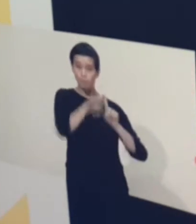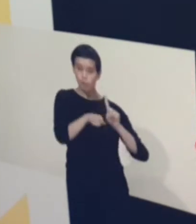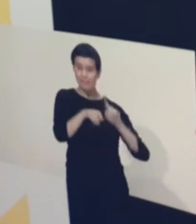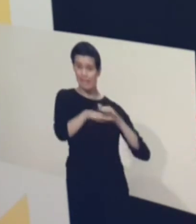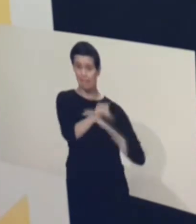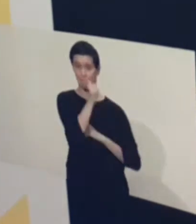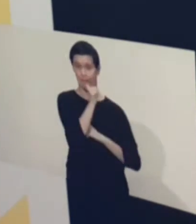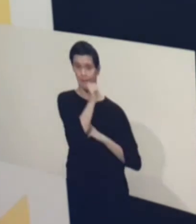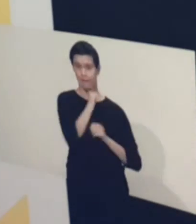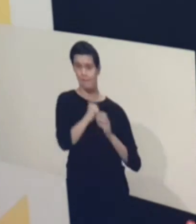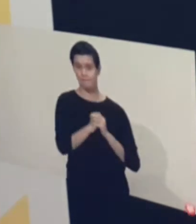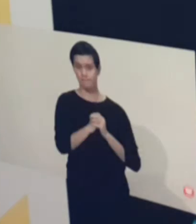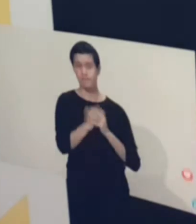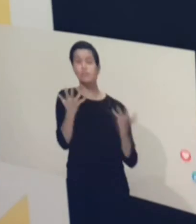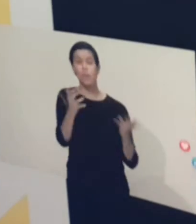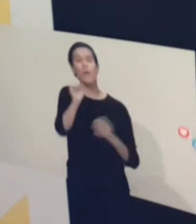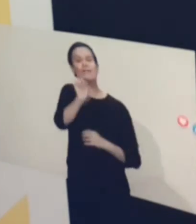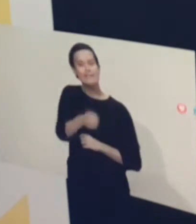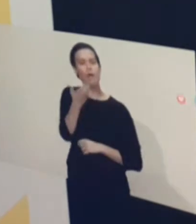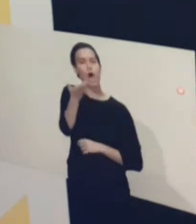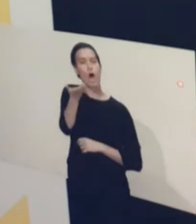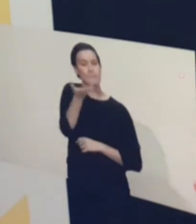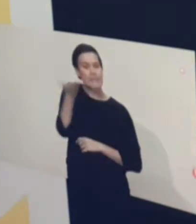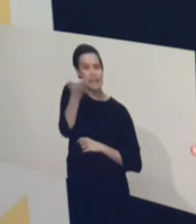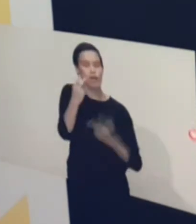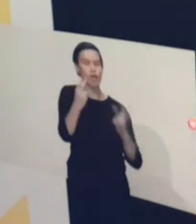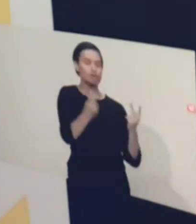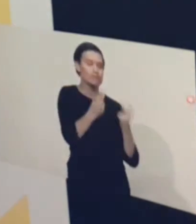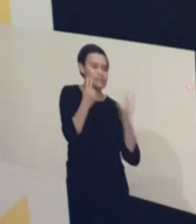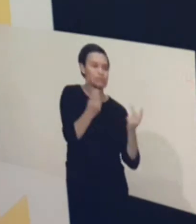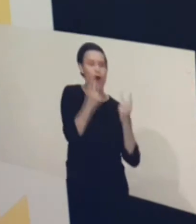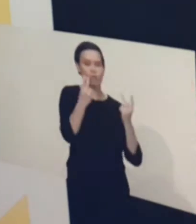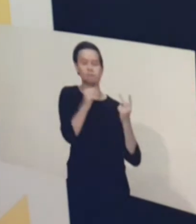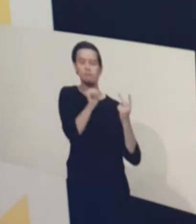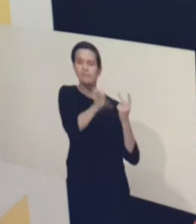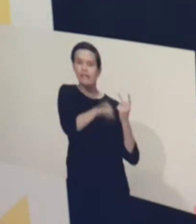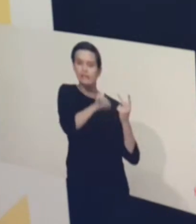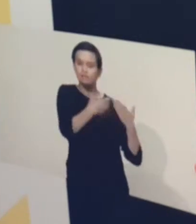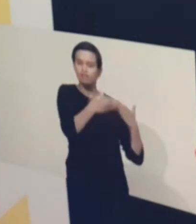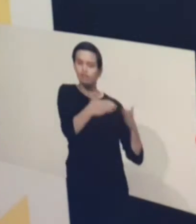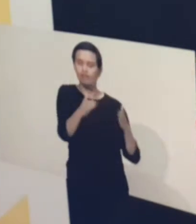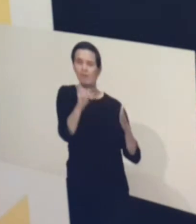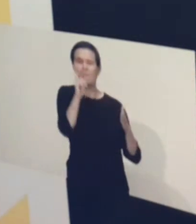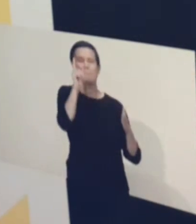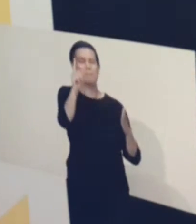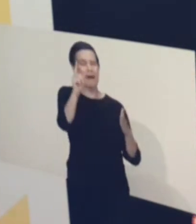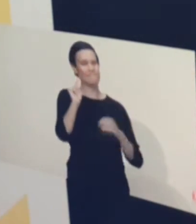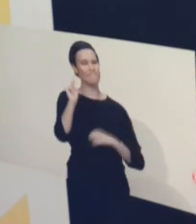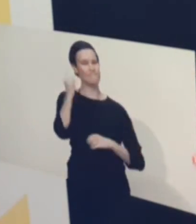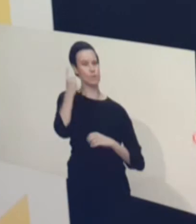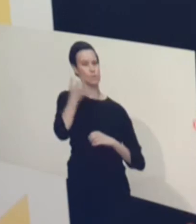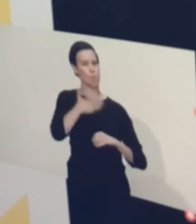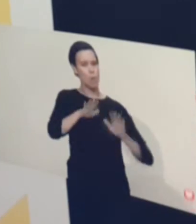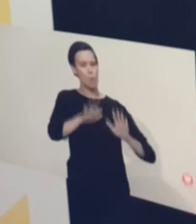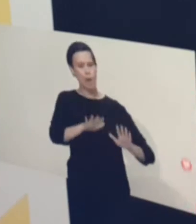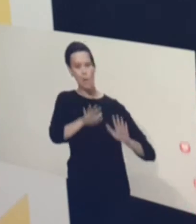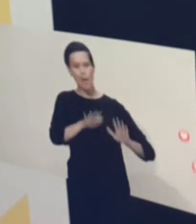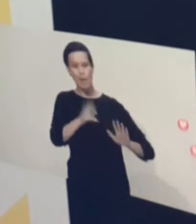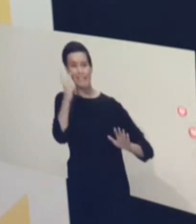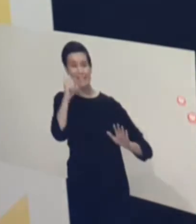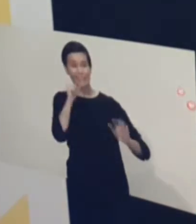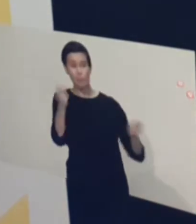hospitality as safe as possible, these few extra days really do give us a chance to lock in the data from level 3 and feel